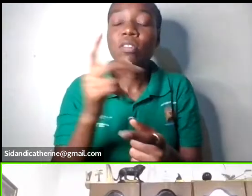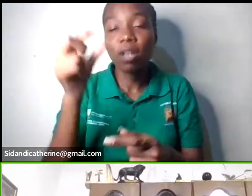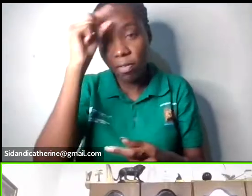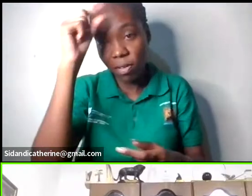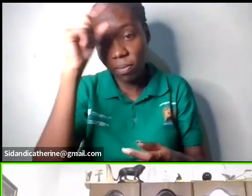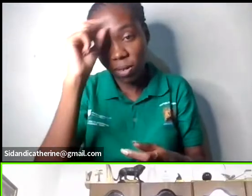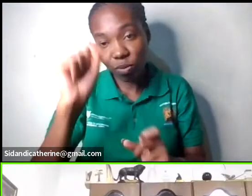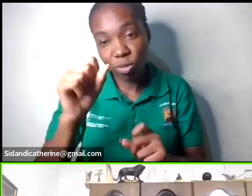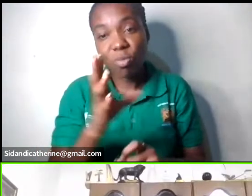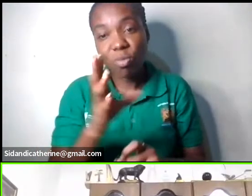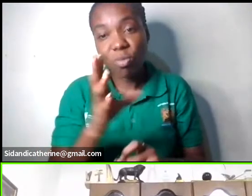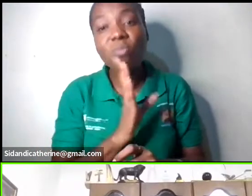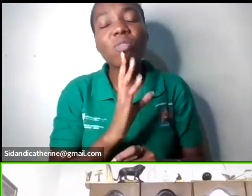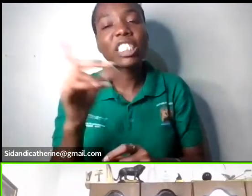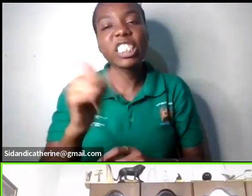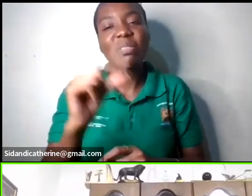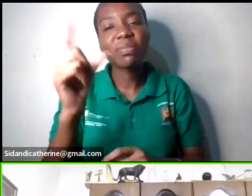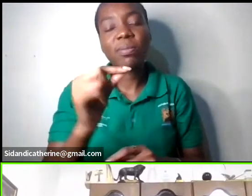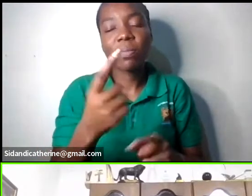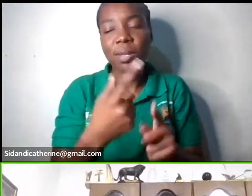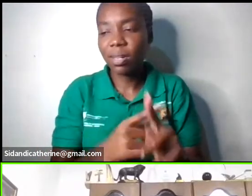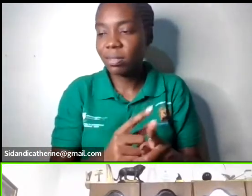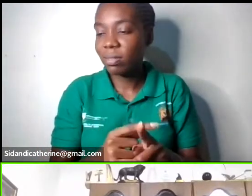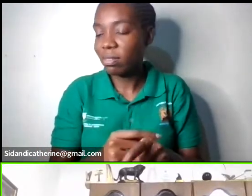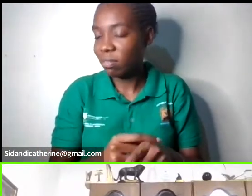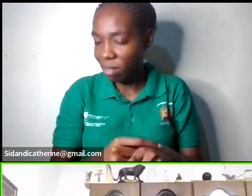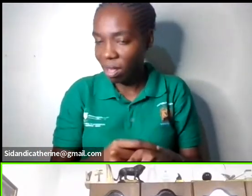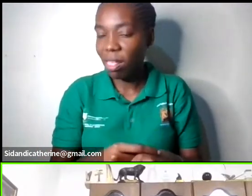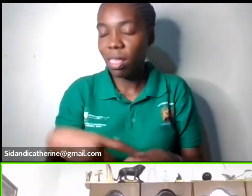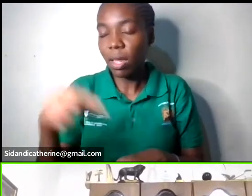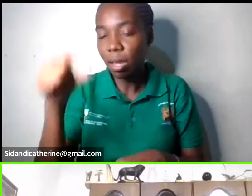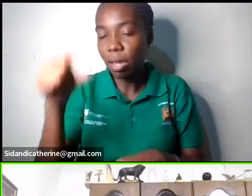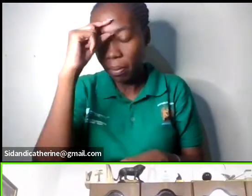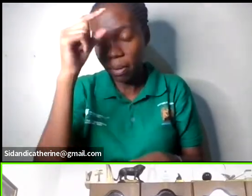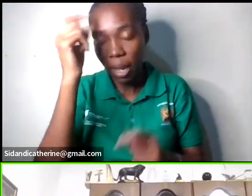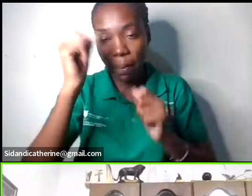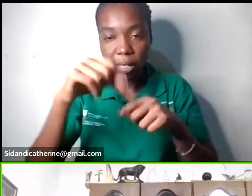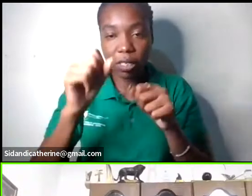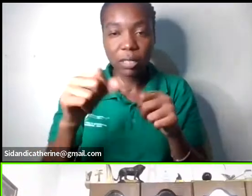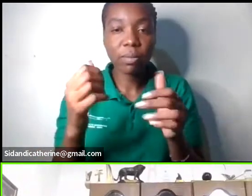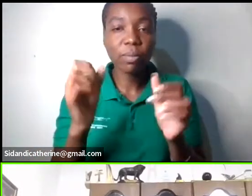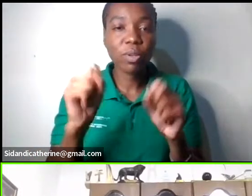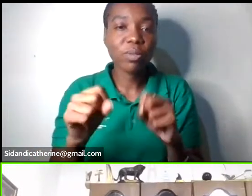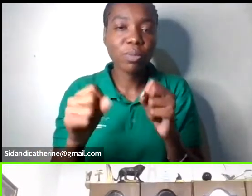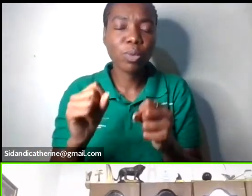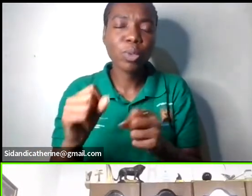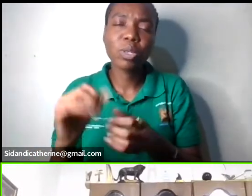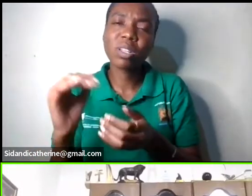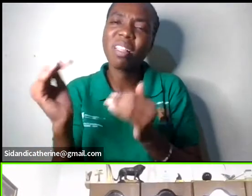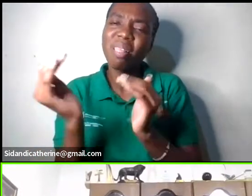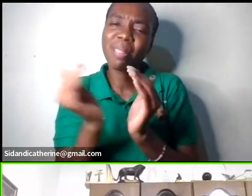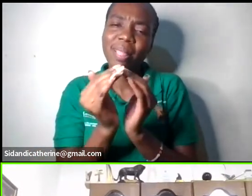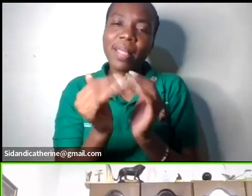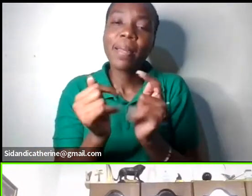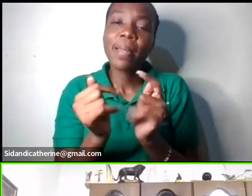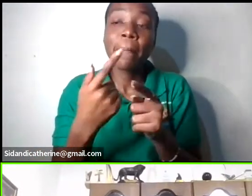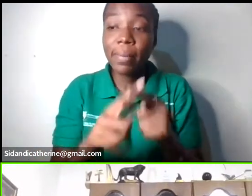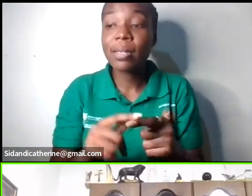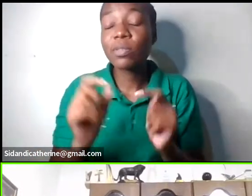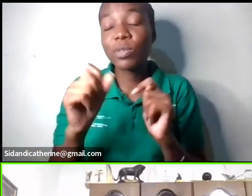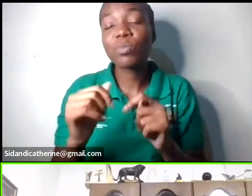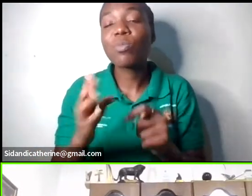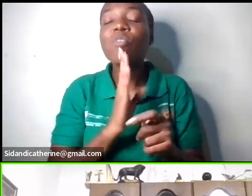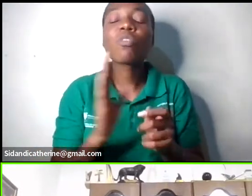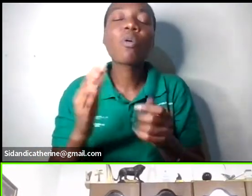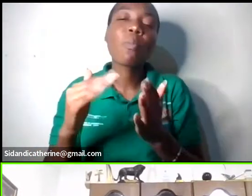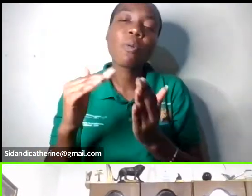the government's capacity may be limited in terms of its capacity to borrow more and more and more.